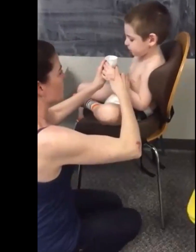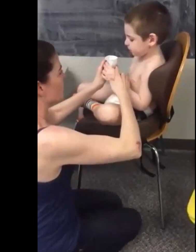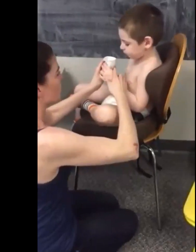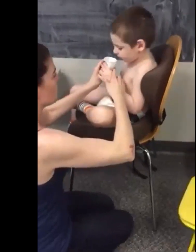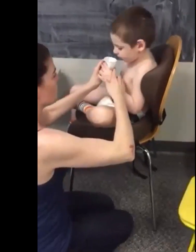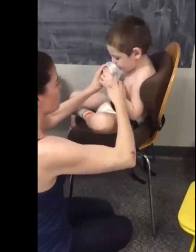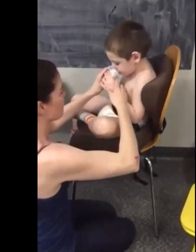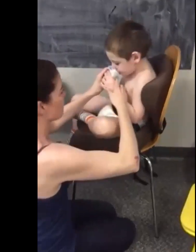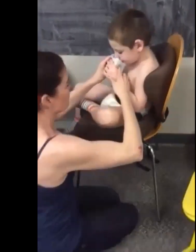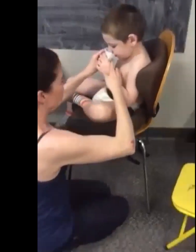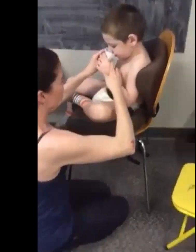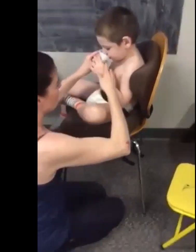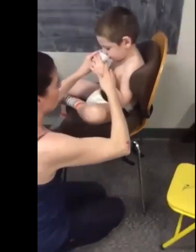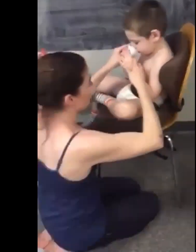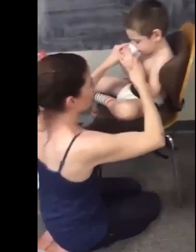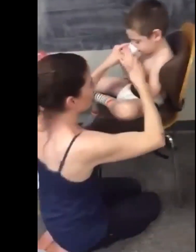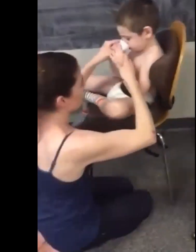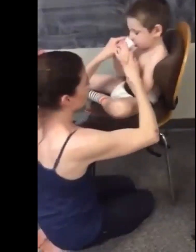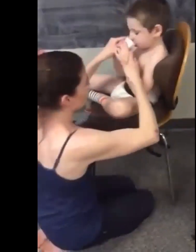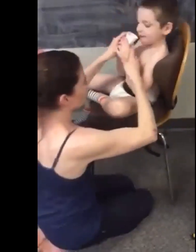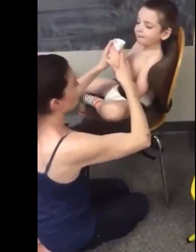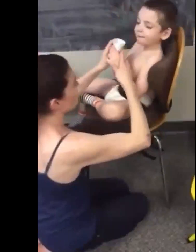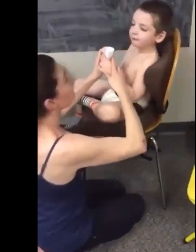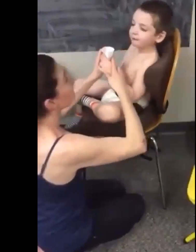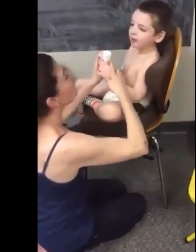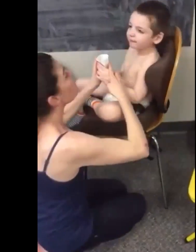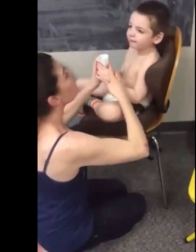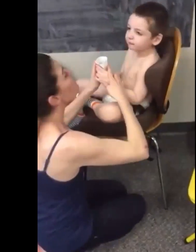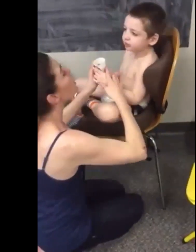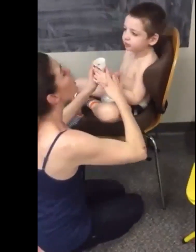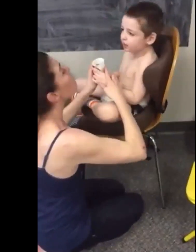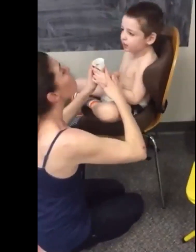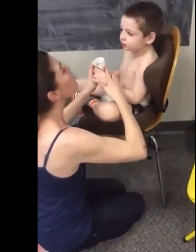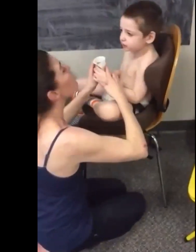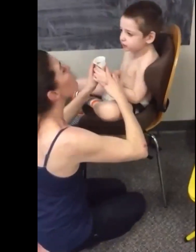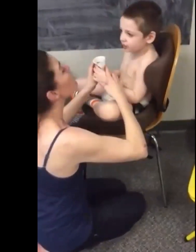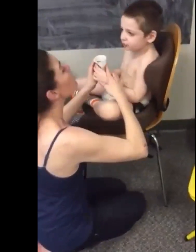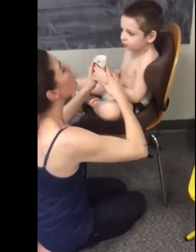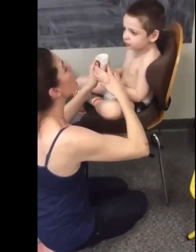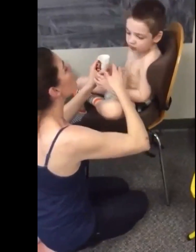He is unable to visually attend to that cup and hold it at the same time.